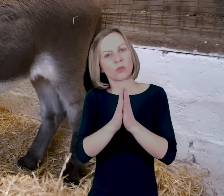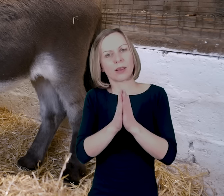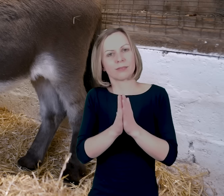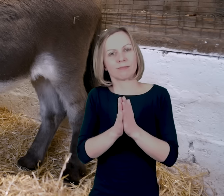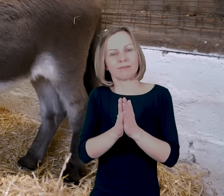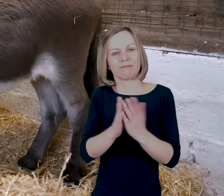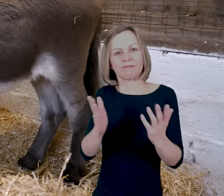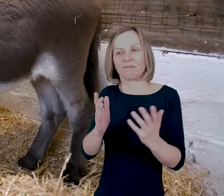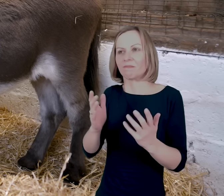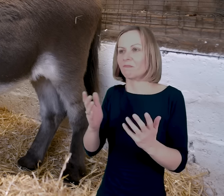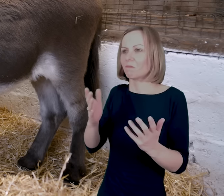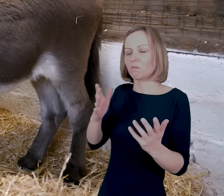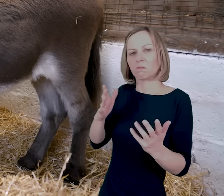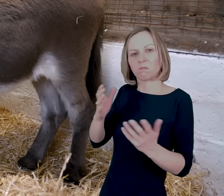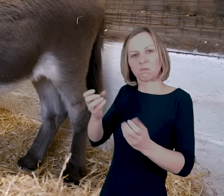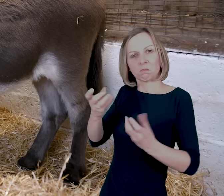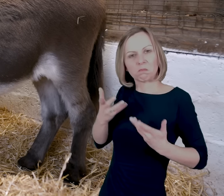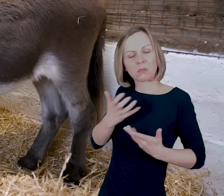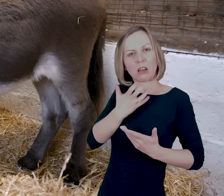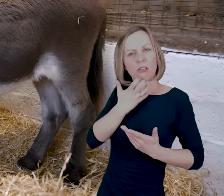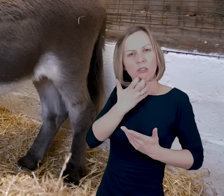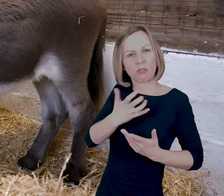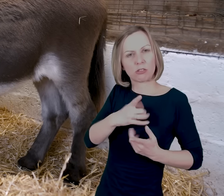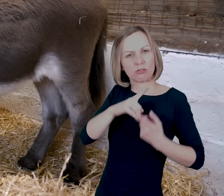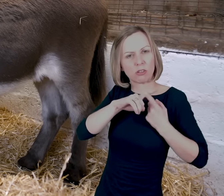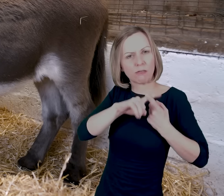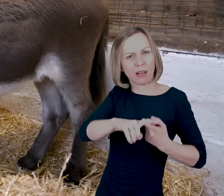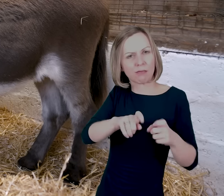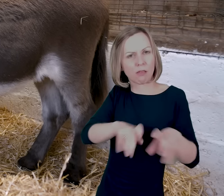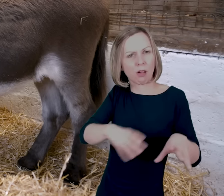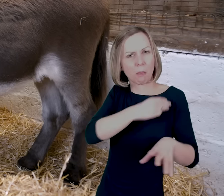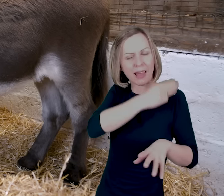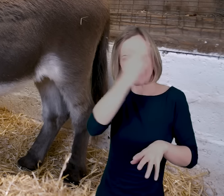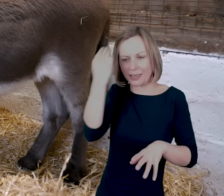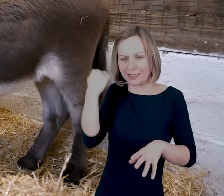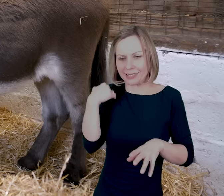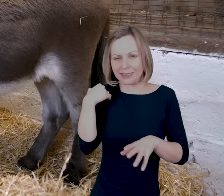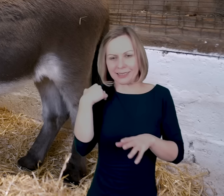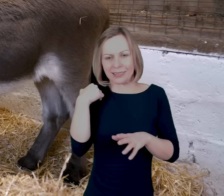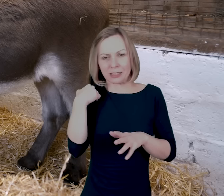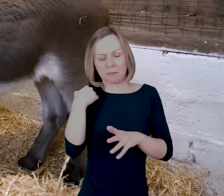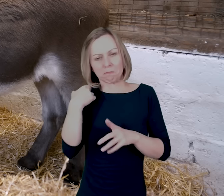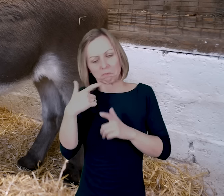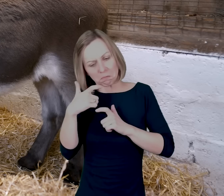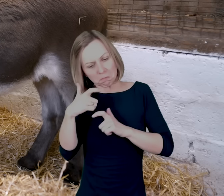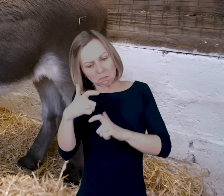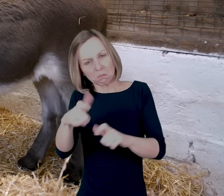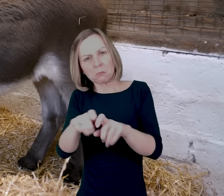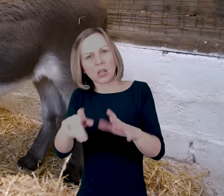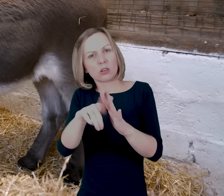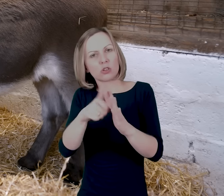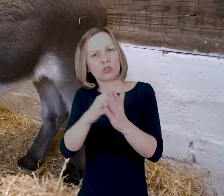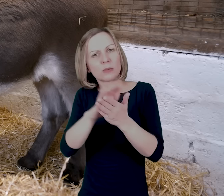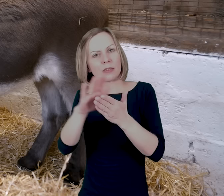Let us pray. May we have the courage and the faithfulness of Mary. May we have the steadfast love of